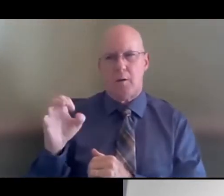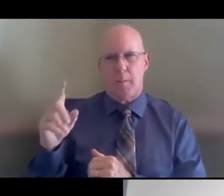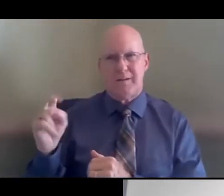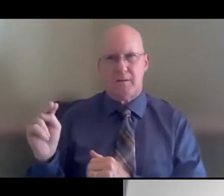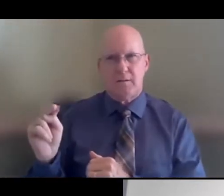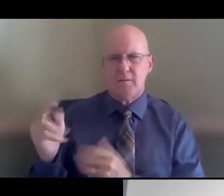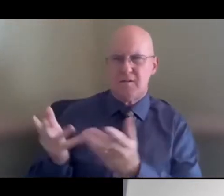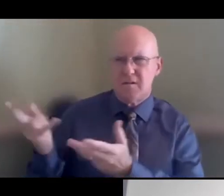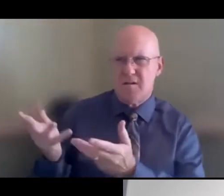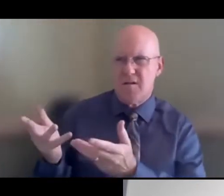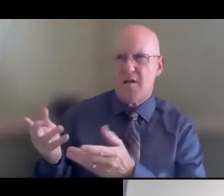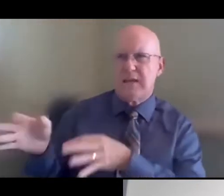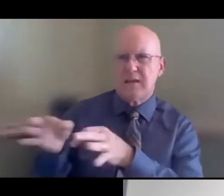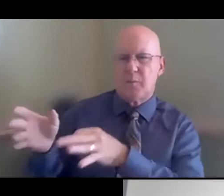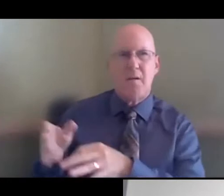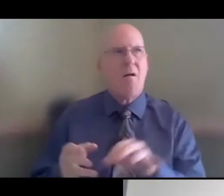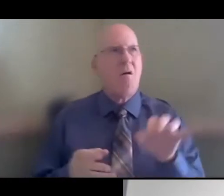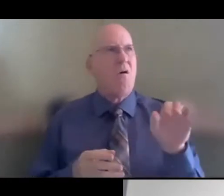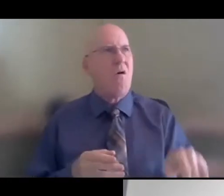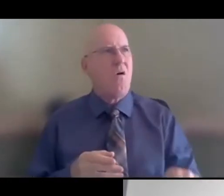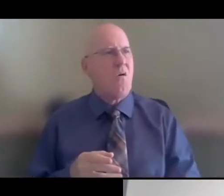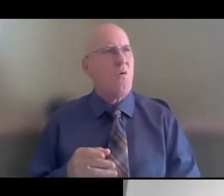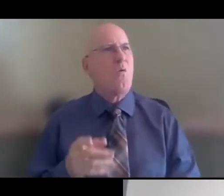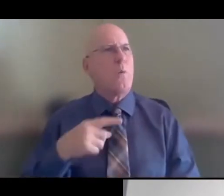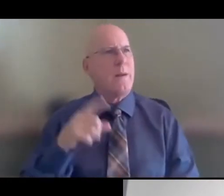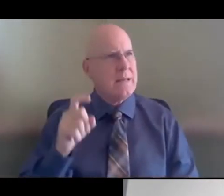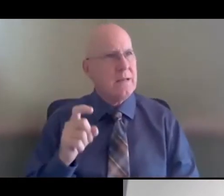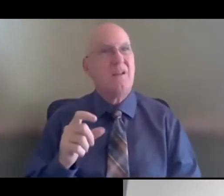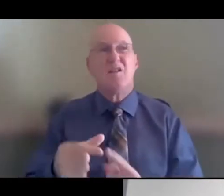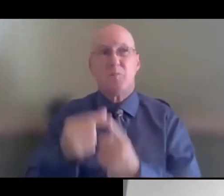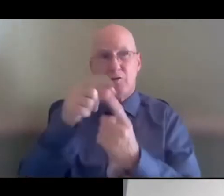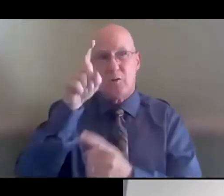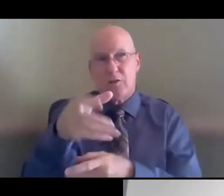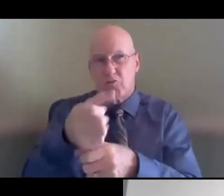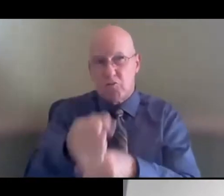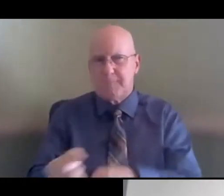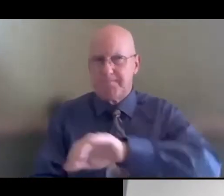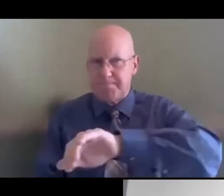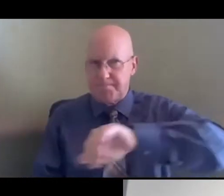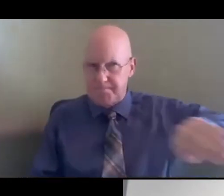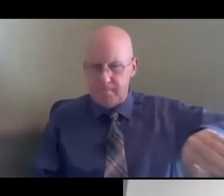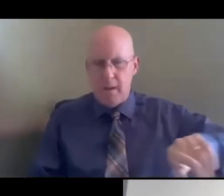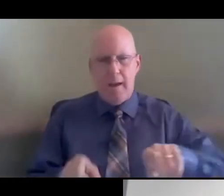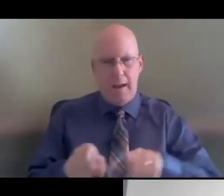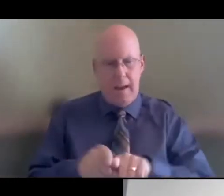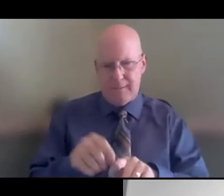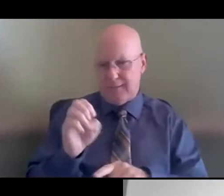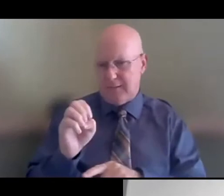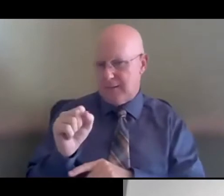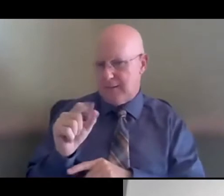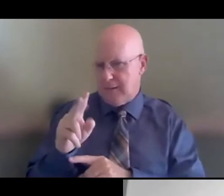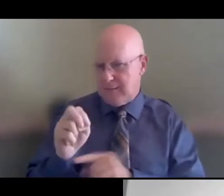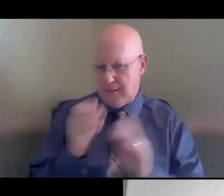I can use it with special needs trust. I mean, it can do its own thing as well, but as an estate planning attorney, I was trying to get it to fit within